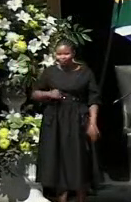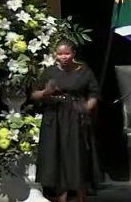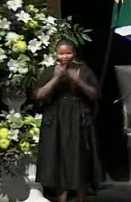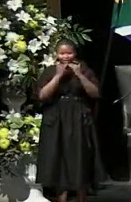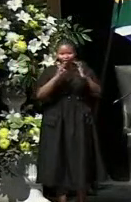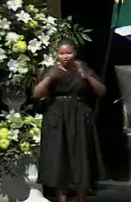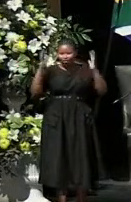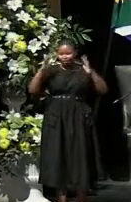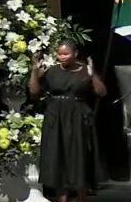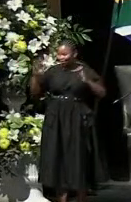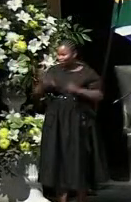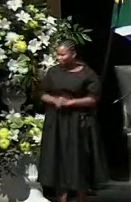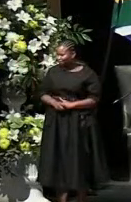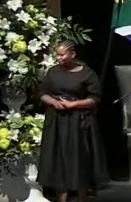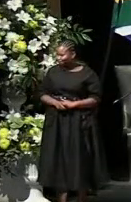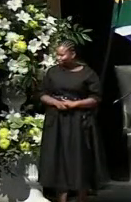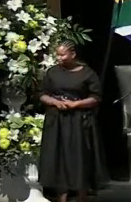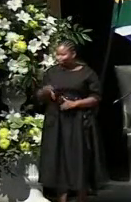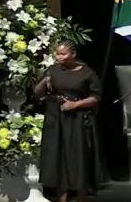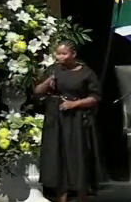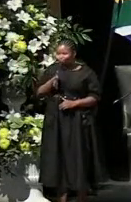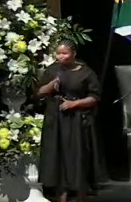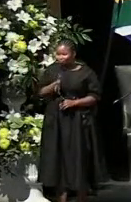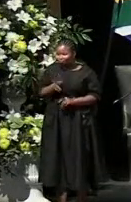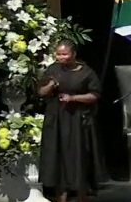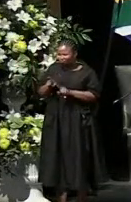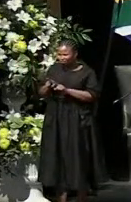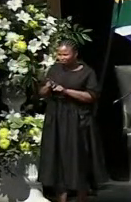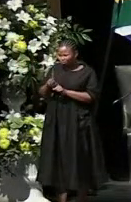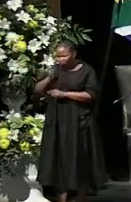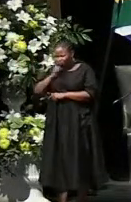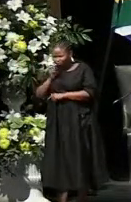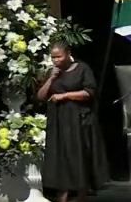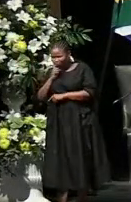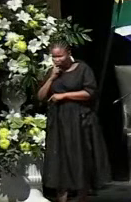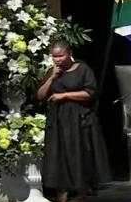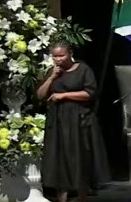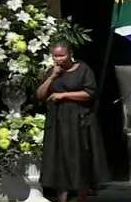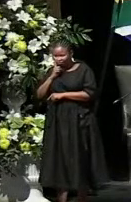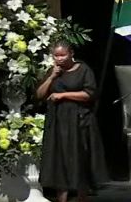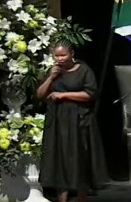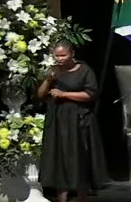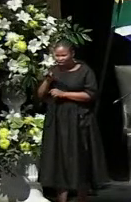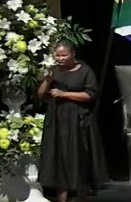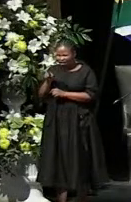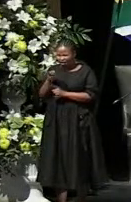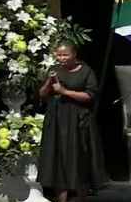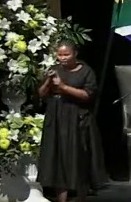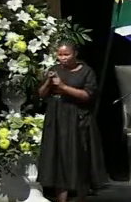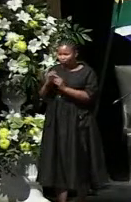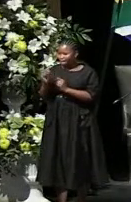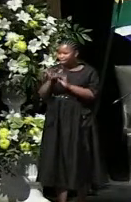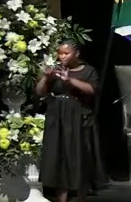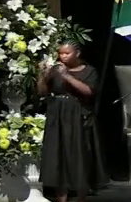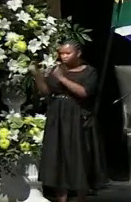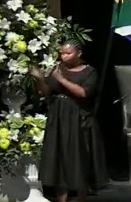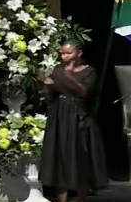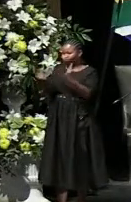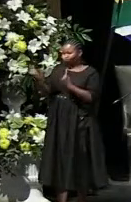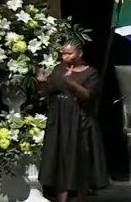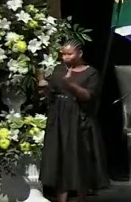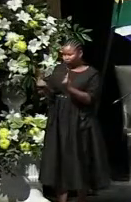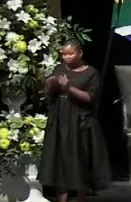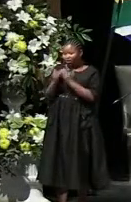thank you very much I wanted to test the composition of the attendance